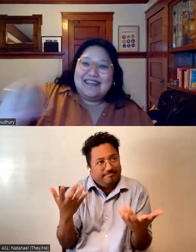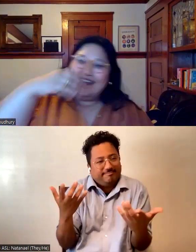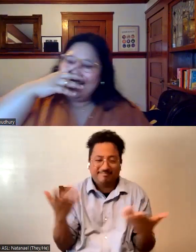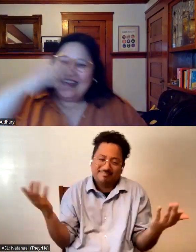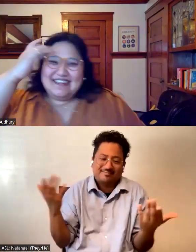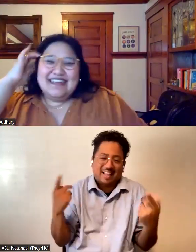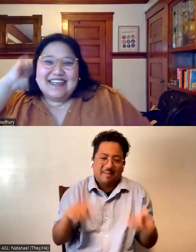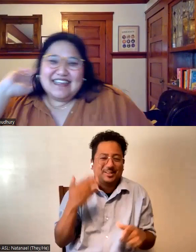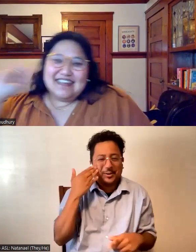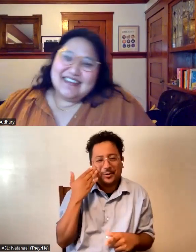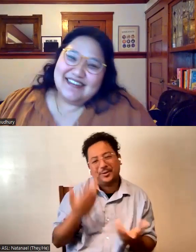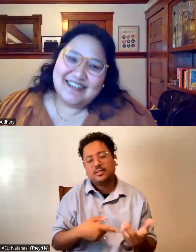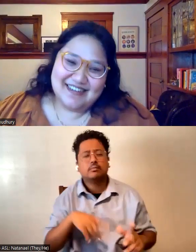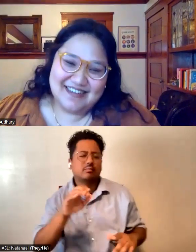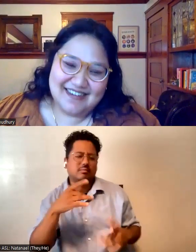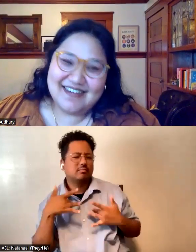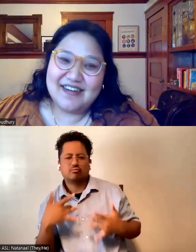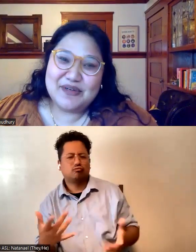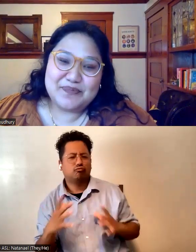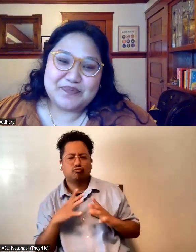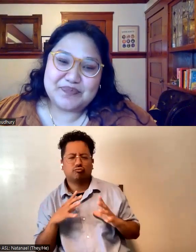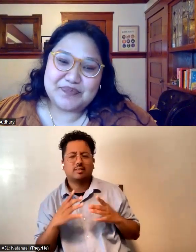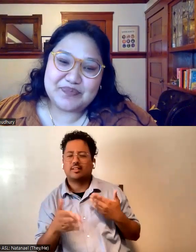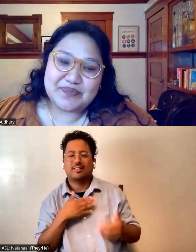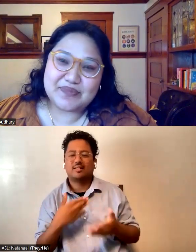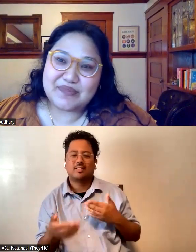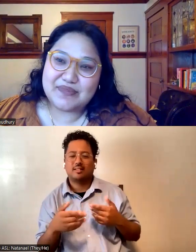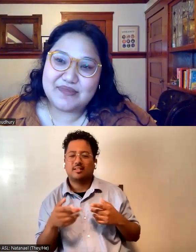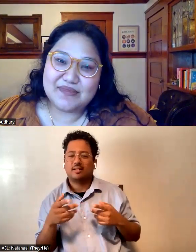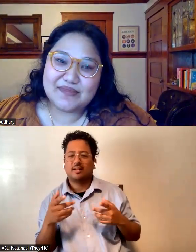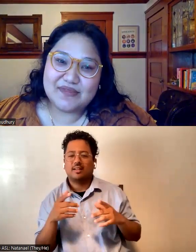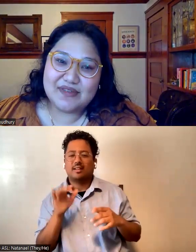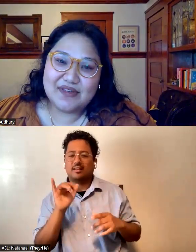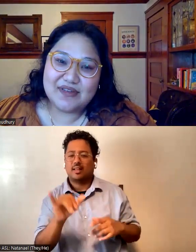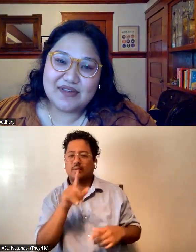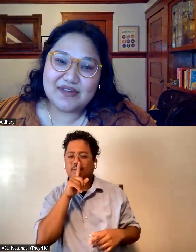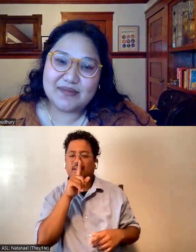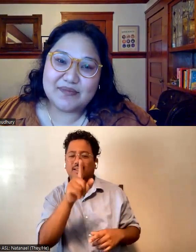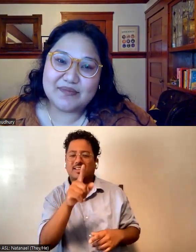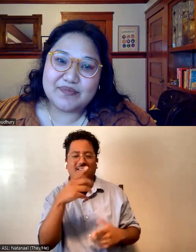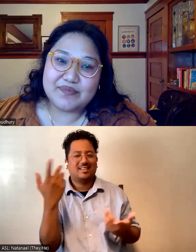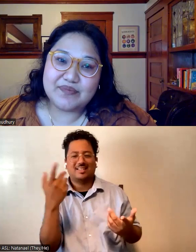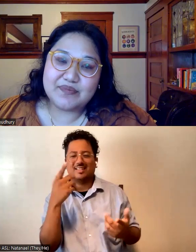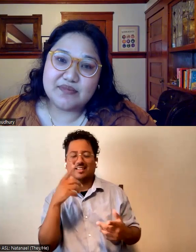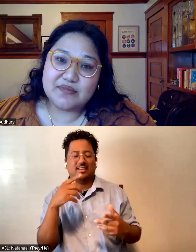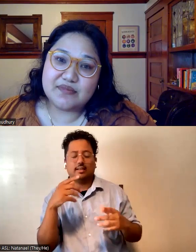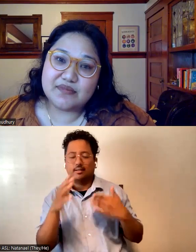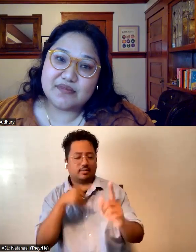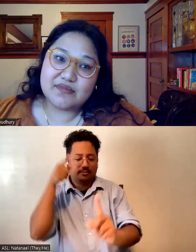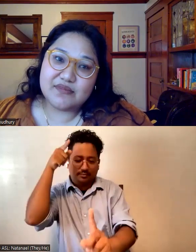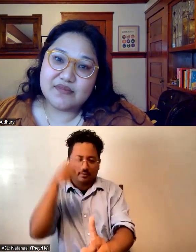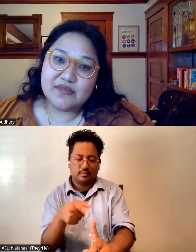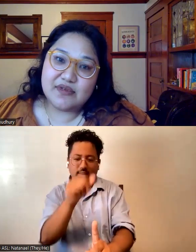just like... You literally are always, but it further emphasizes how the Asian fat body exists